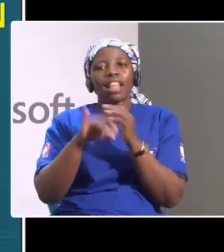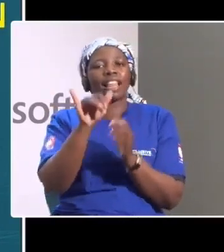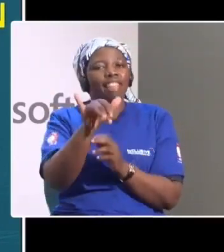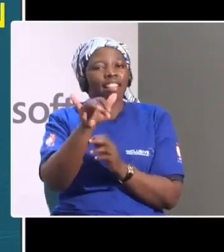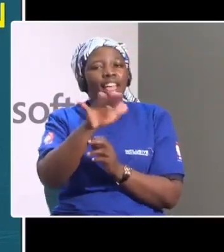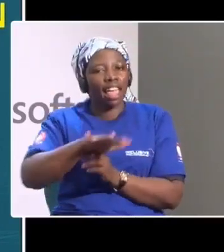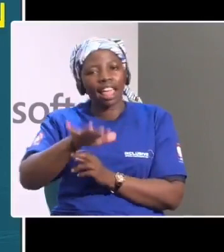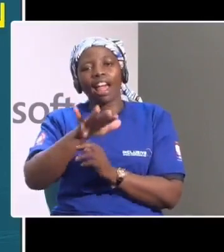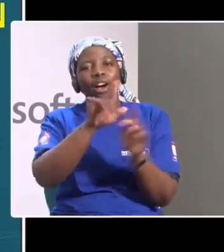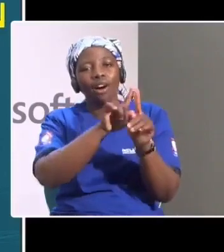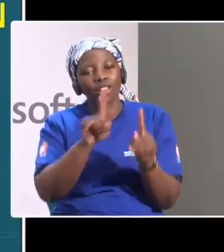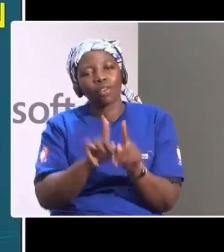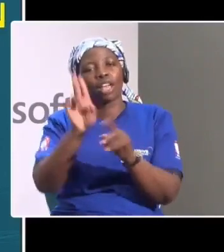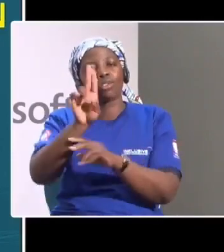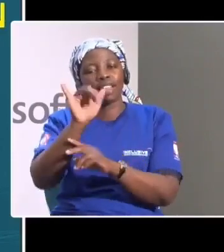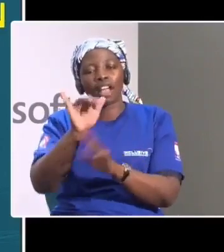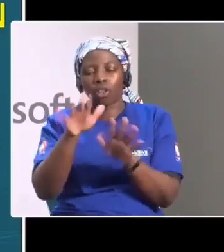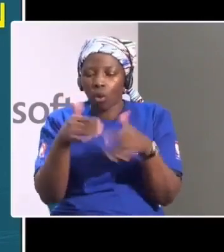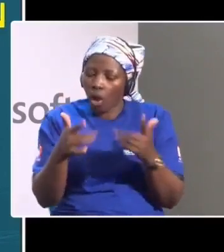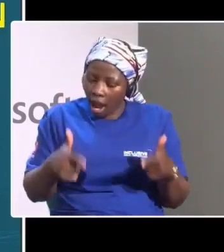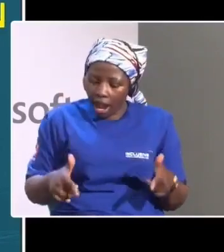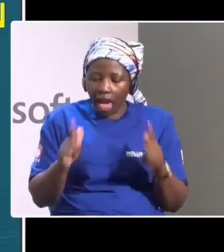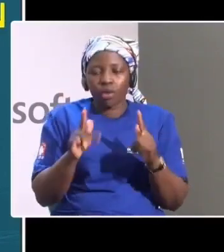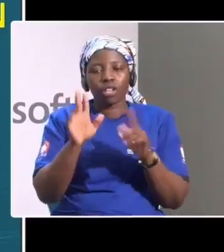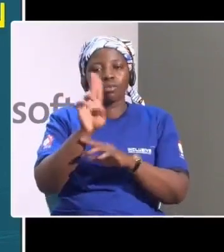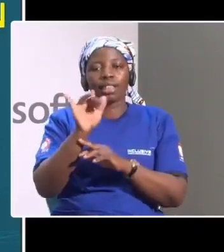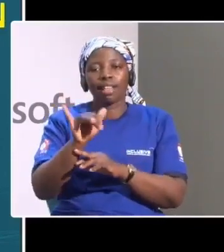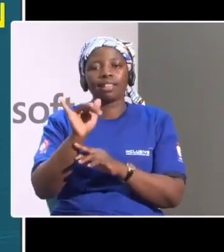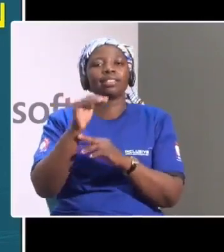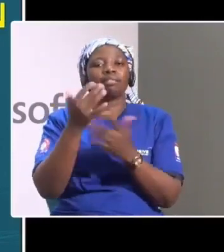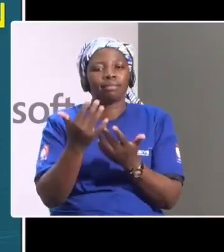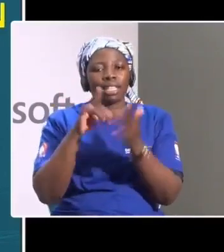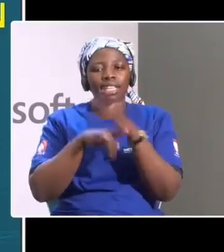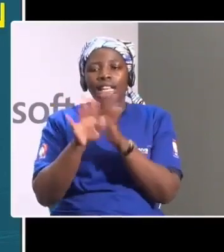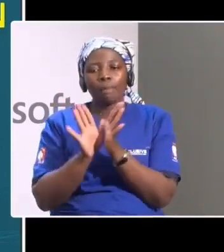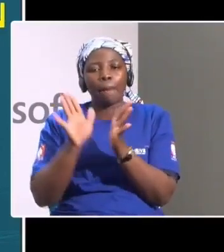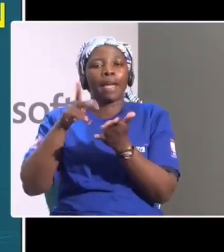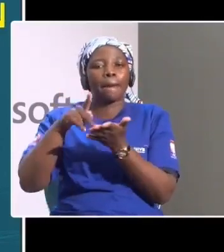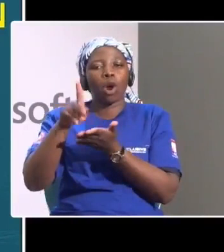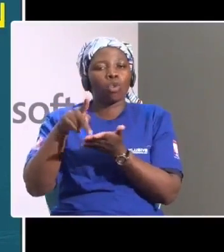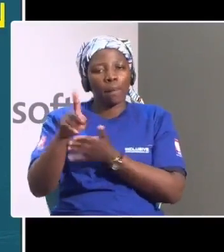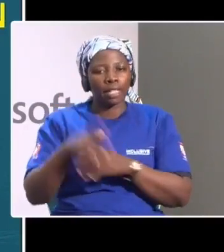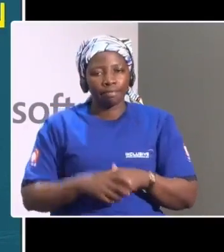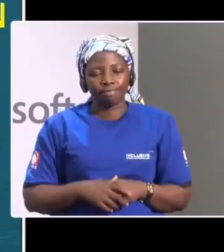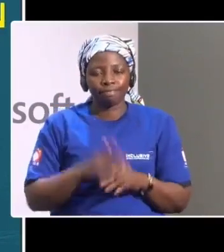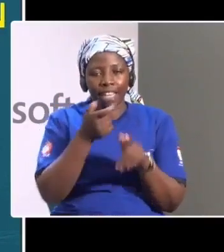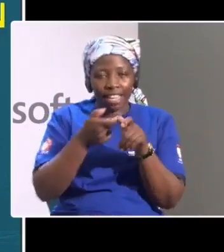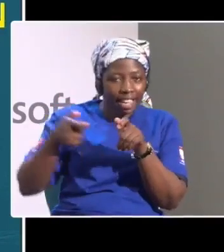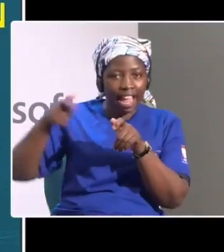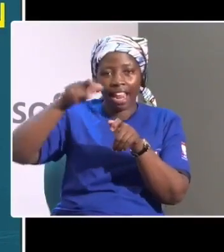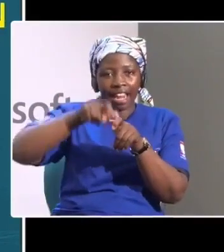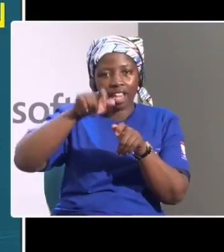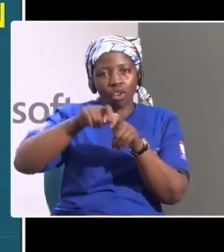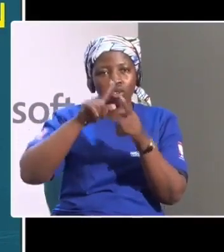also using it, or allowing to use it, in the context of public procurement, in addition to